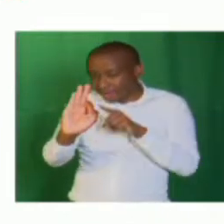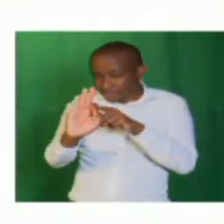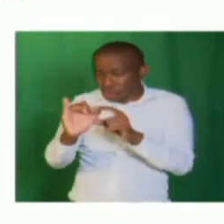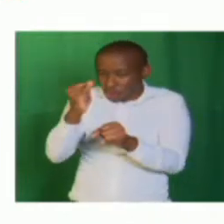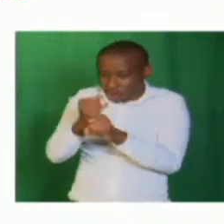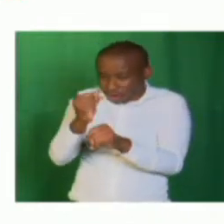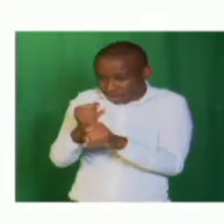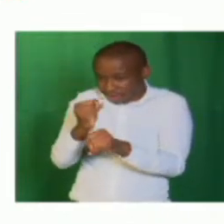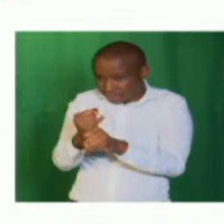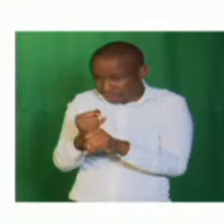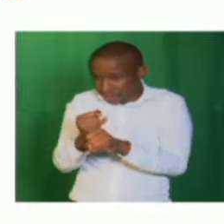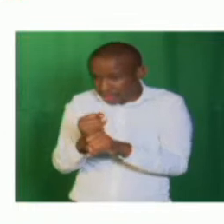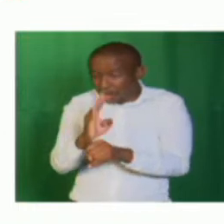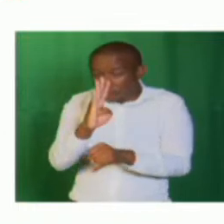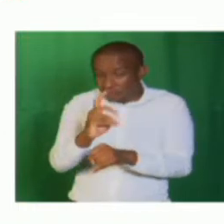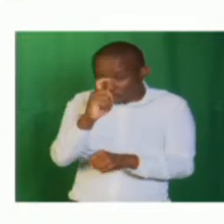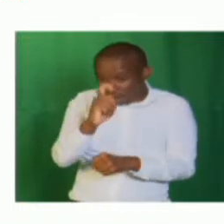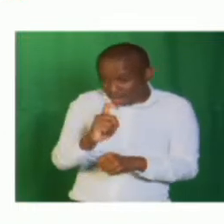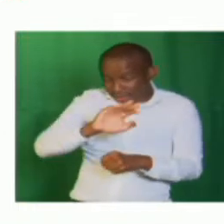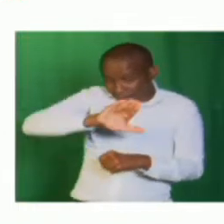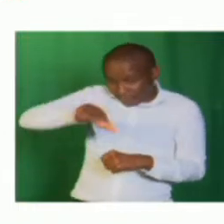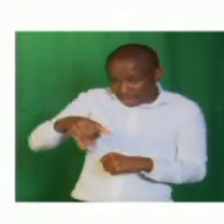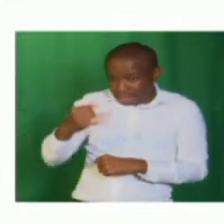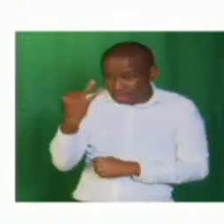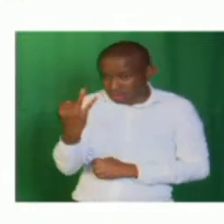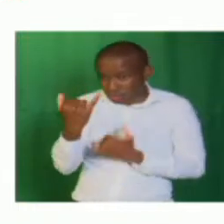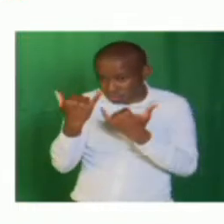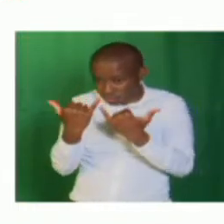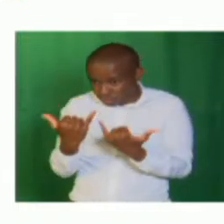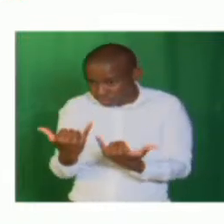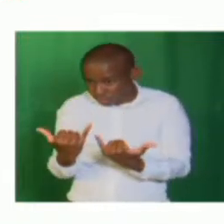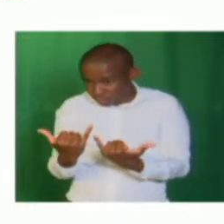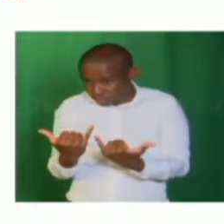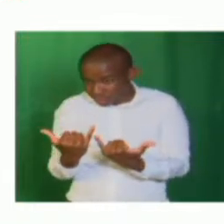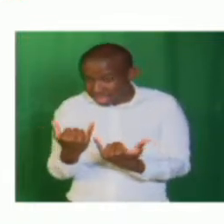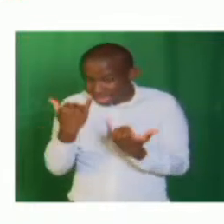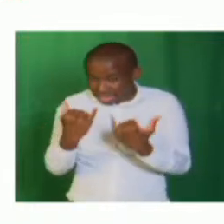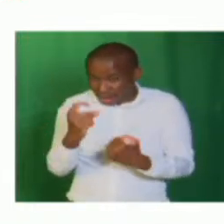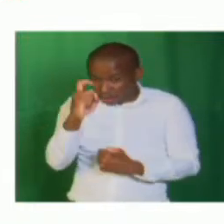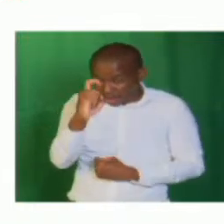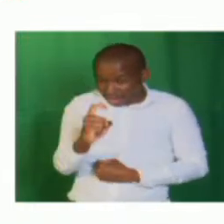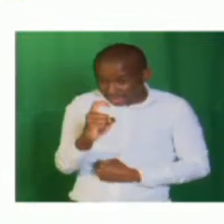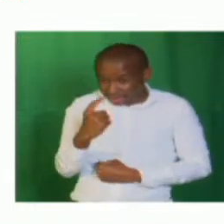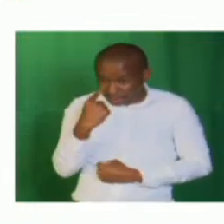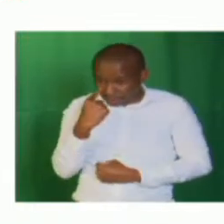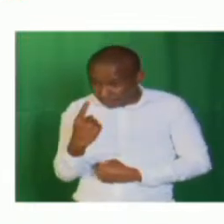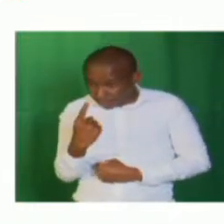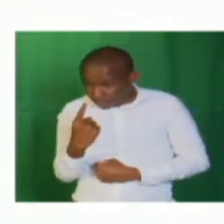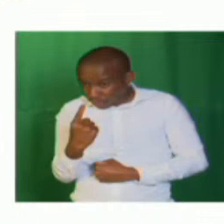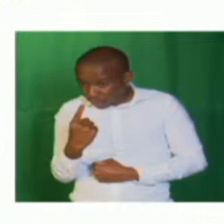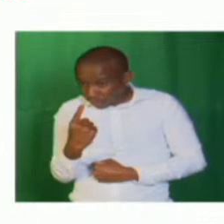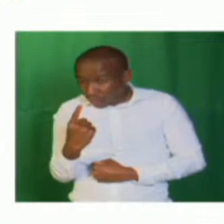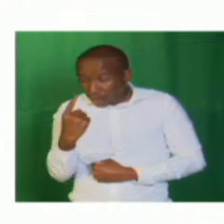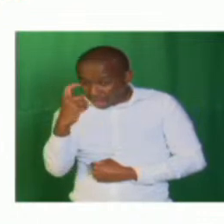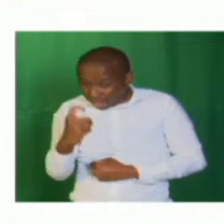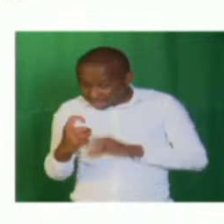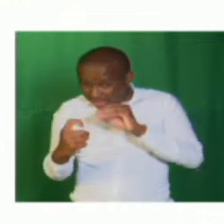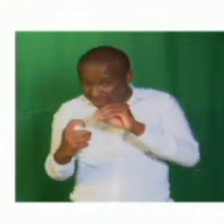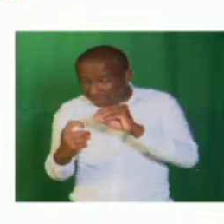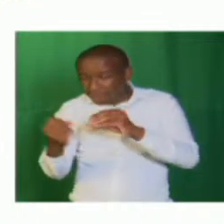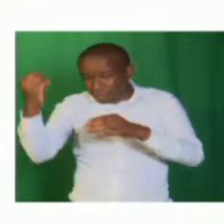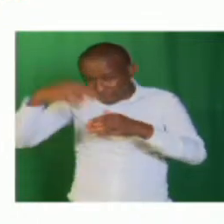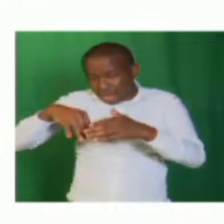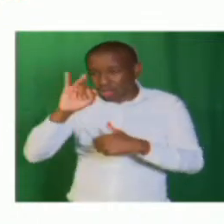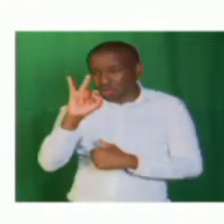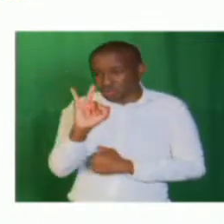function, the f of x, 4x minus 2. And then where there is x in the inner function, we put the value that is in